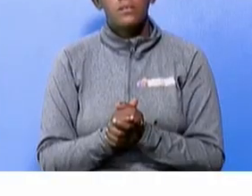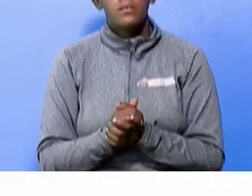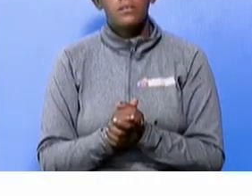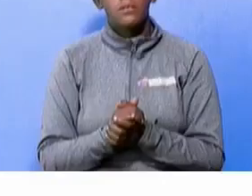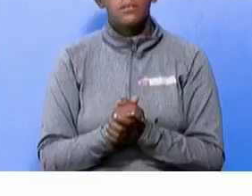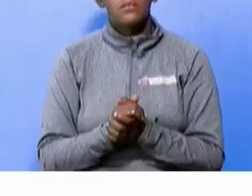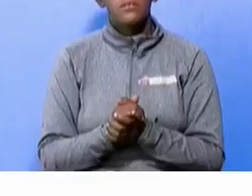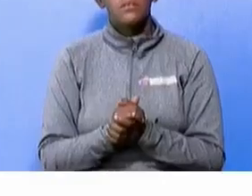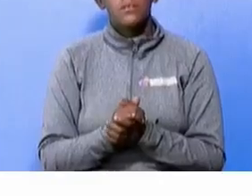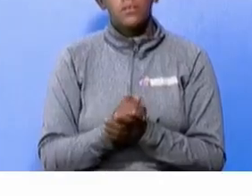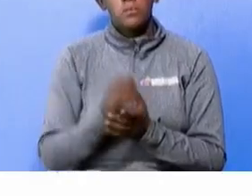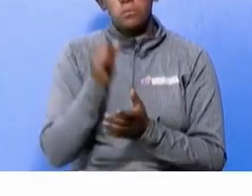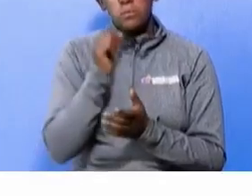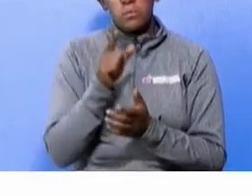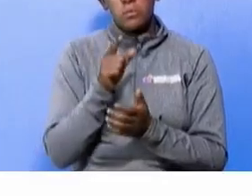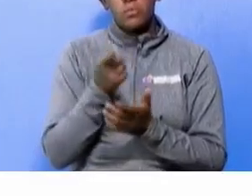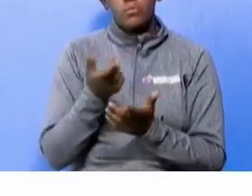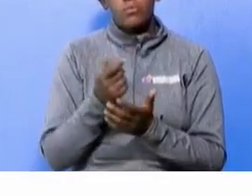Wash